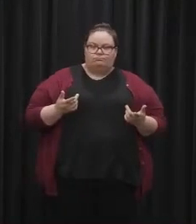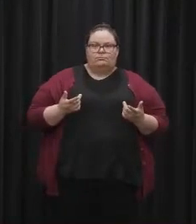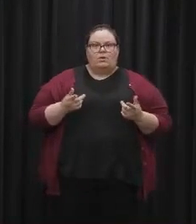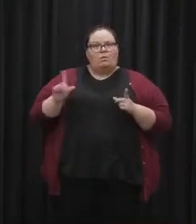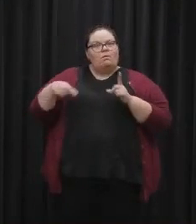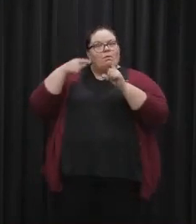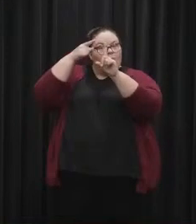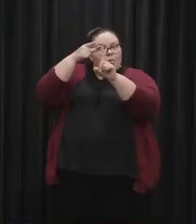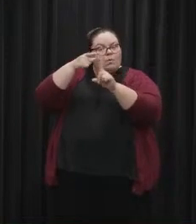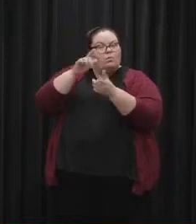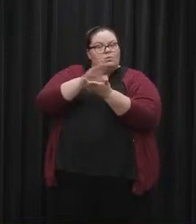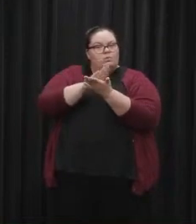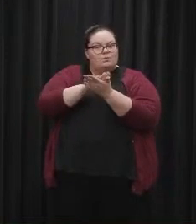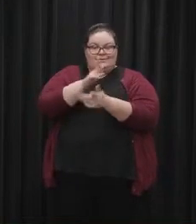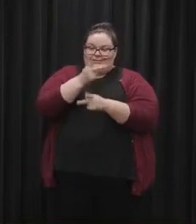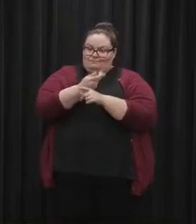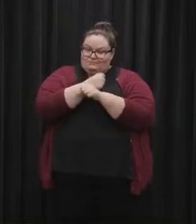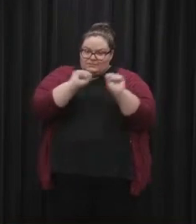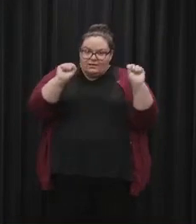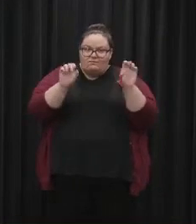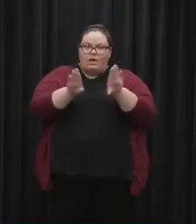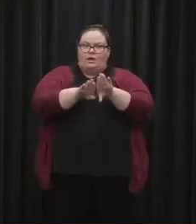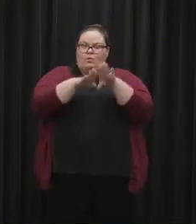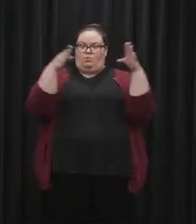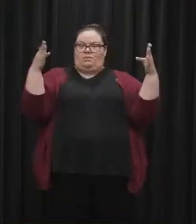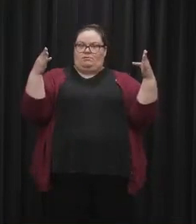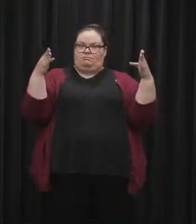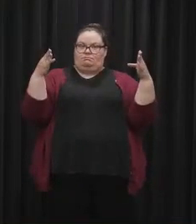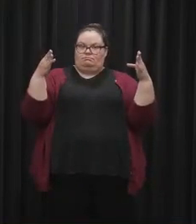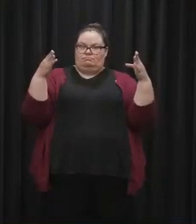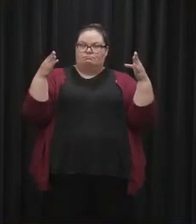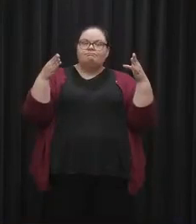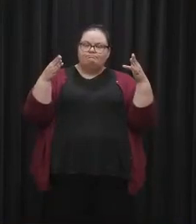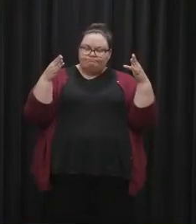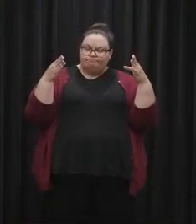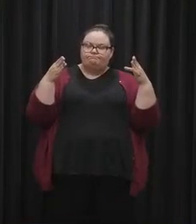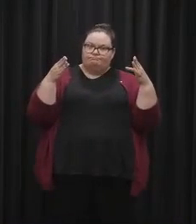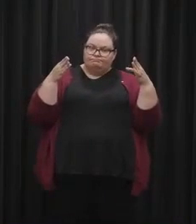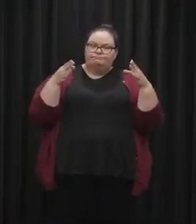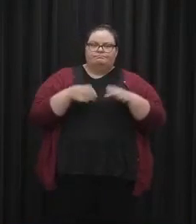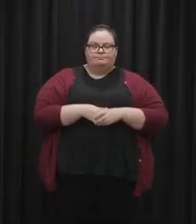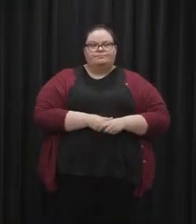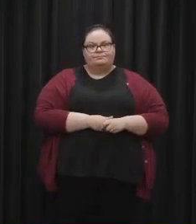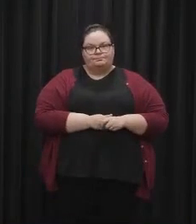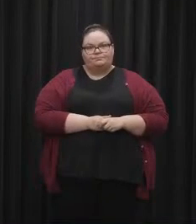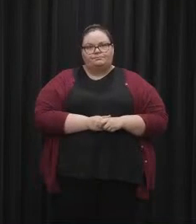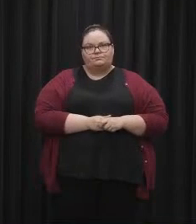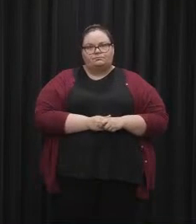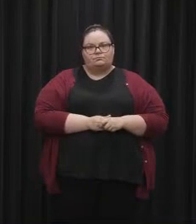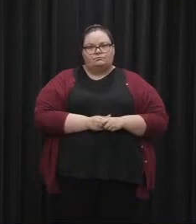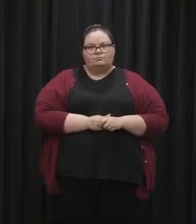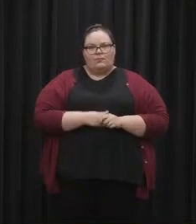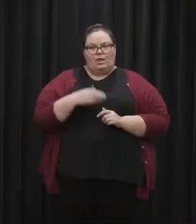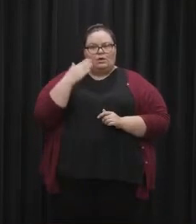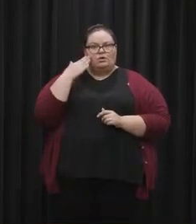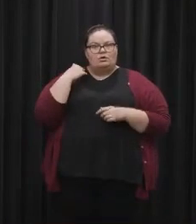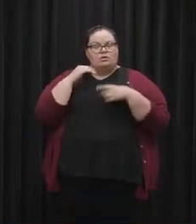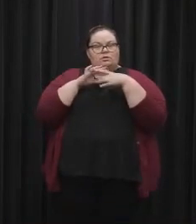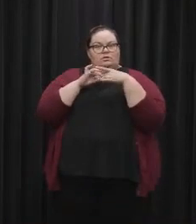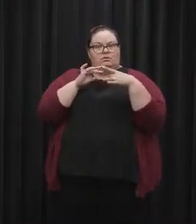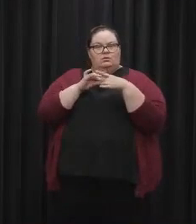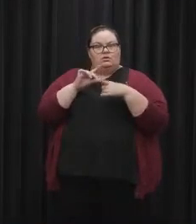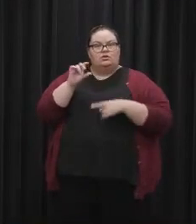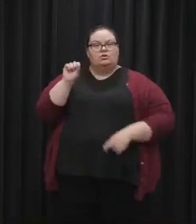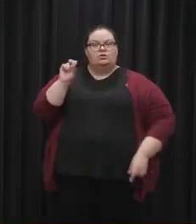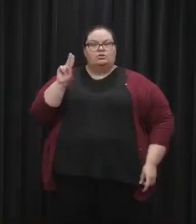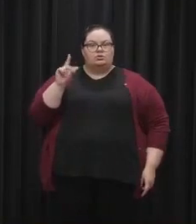Our goal is to keep schools safe and open under as many circumstances as possible. So as previously indicated, for students